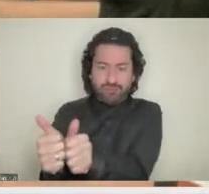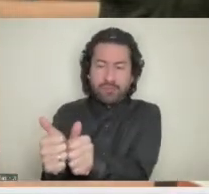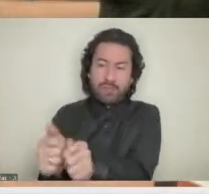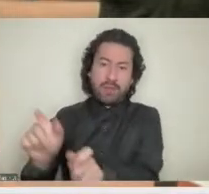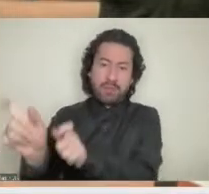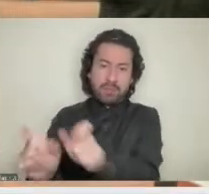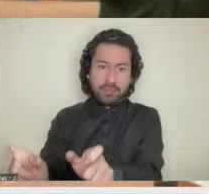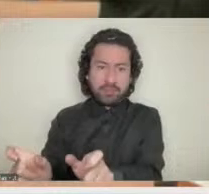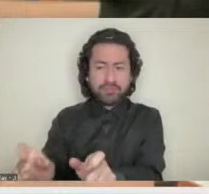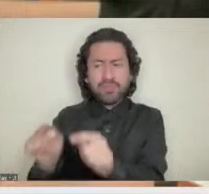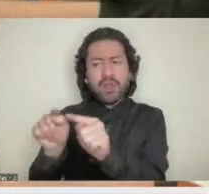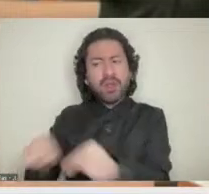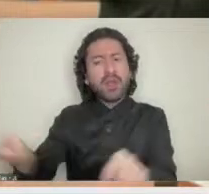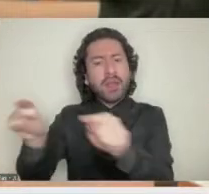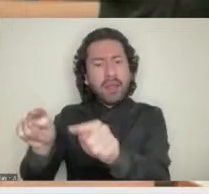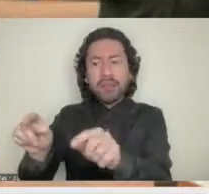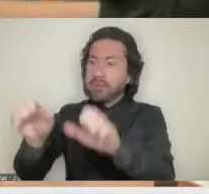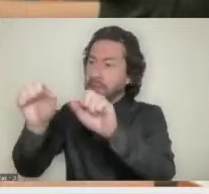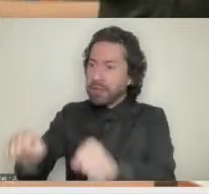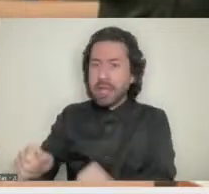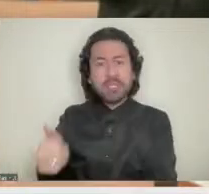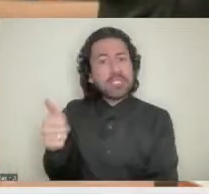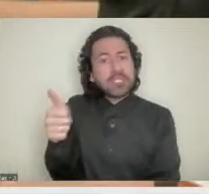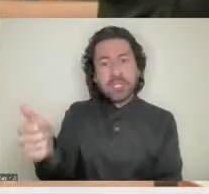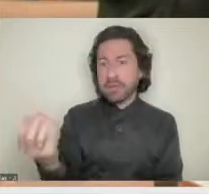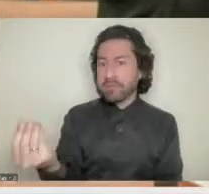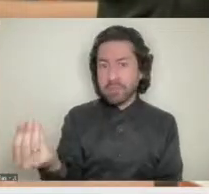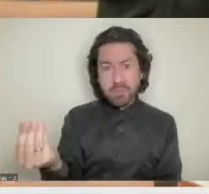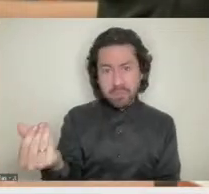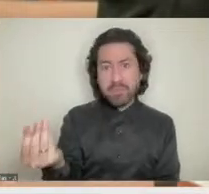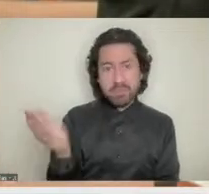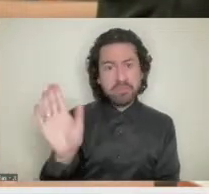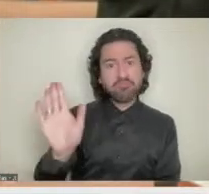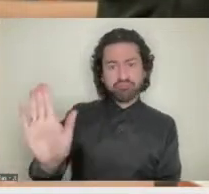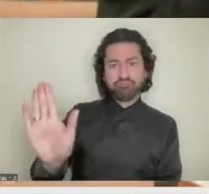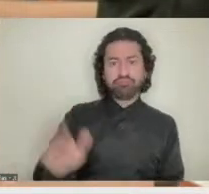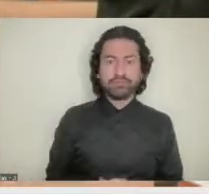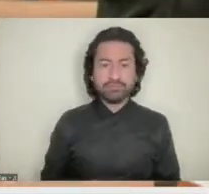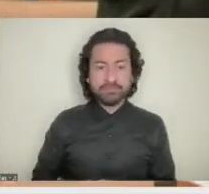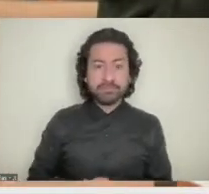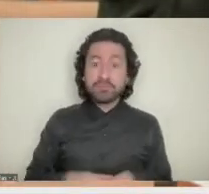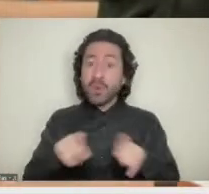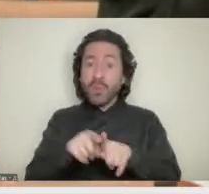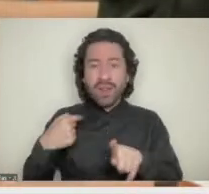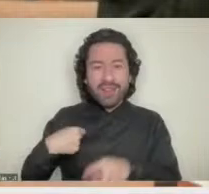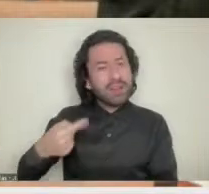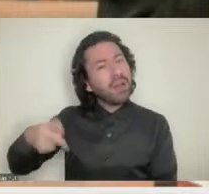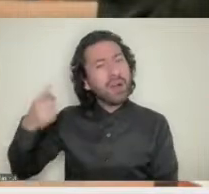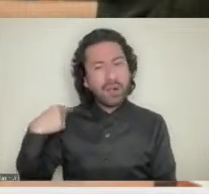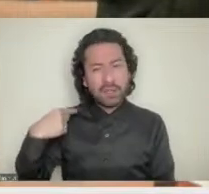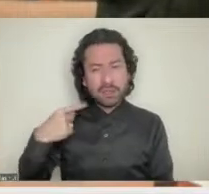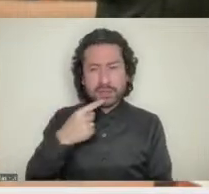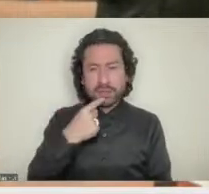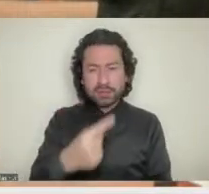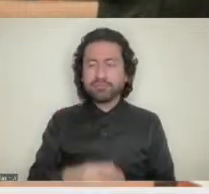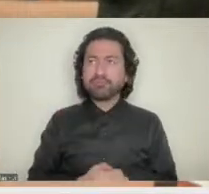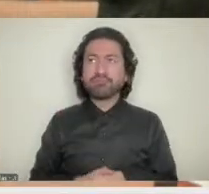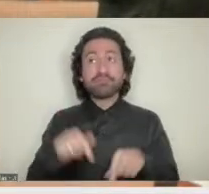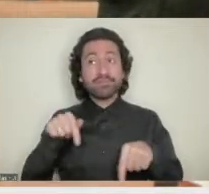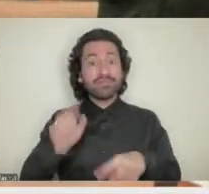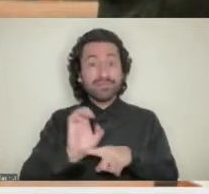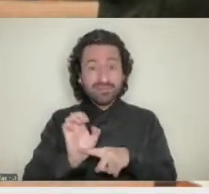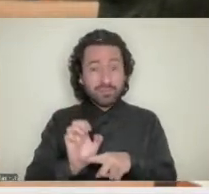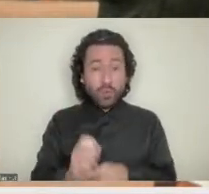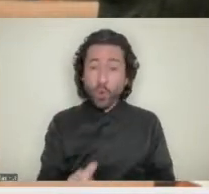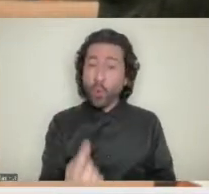This allows for individuals' economic independence, individuals who actually make use of